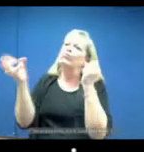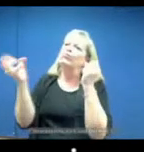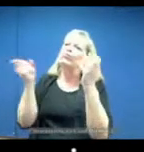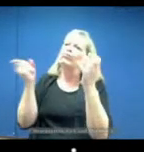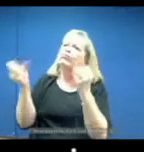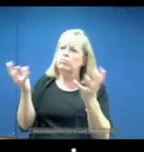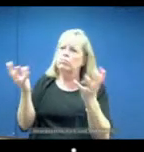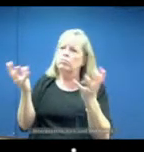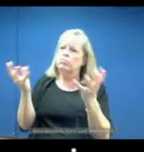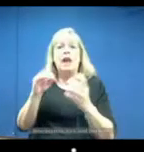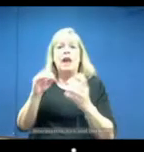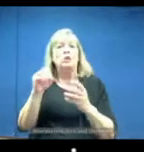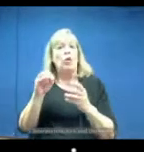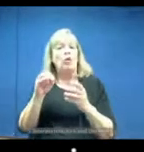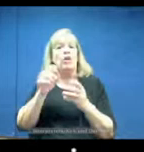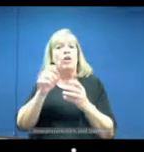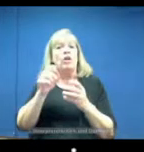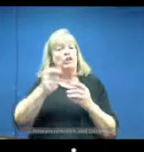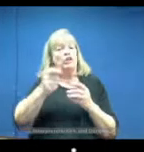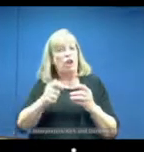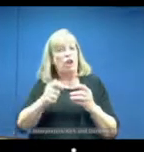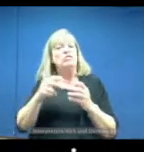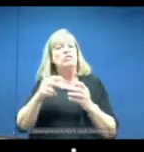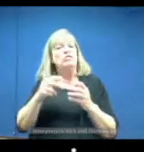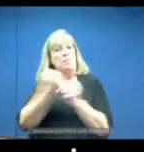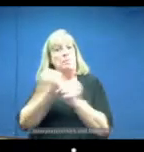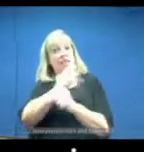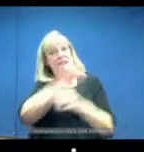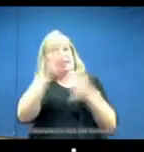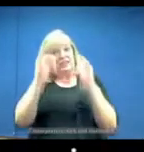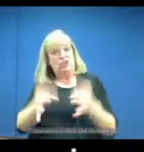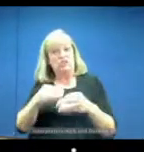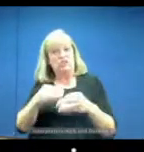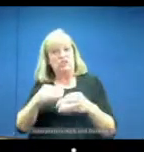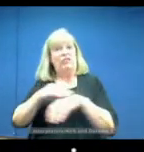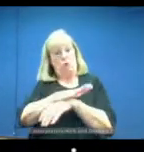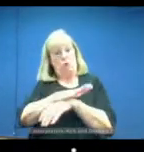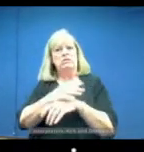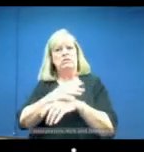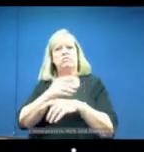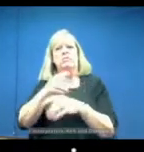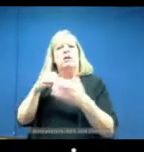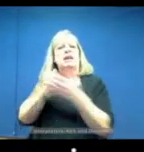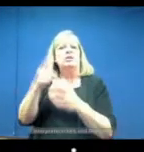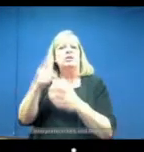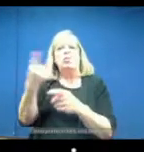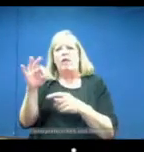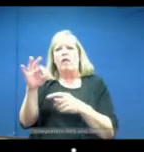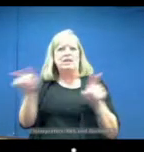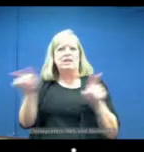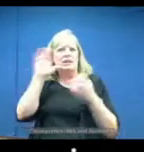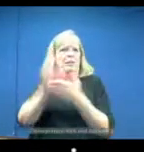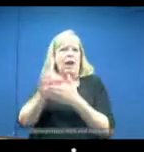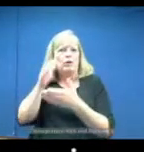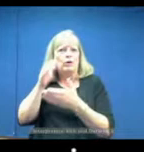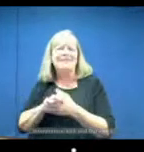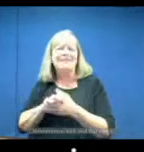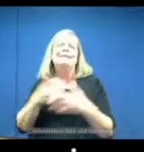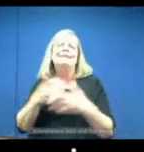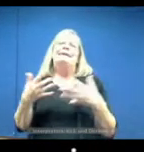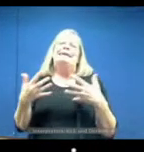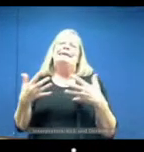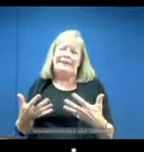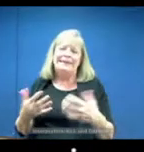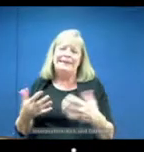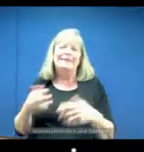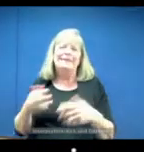And he held it against one of the spouses. So I say that to say he didn't know about the cultural